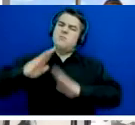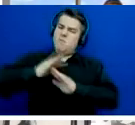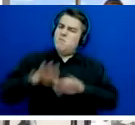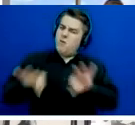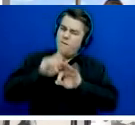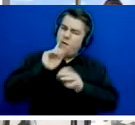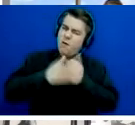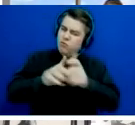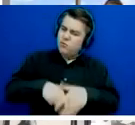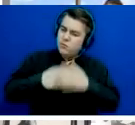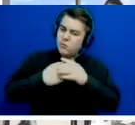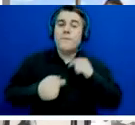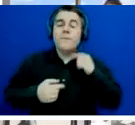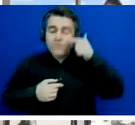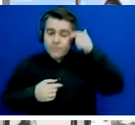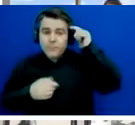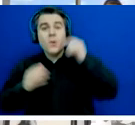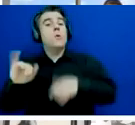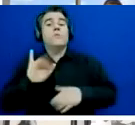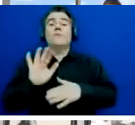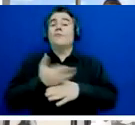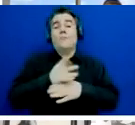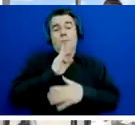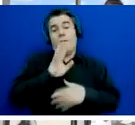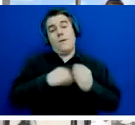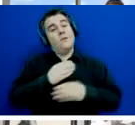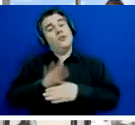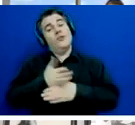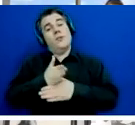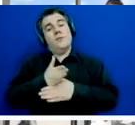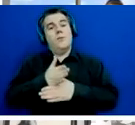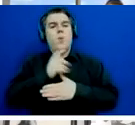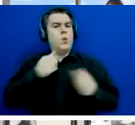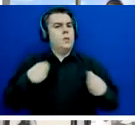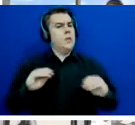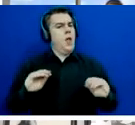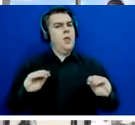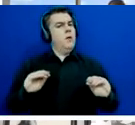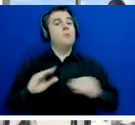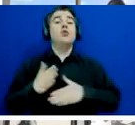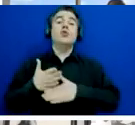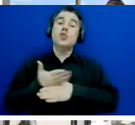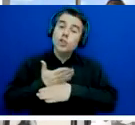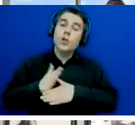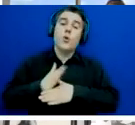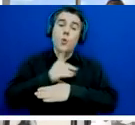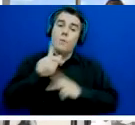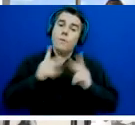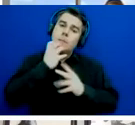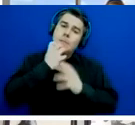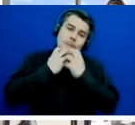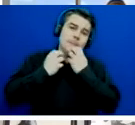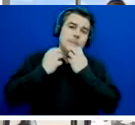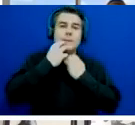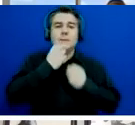out. And also sharing. We always talk about sharing. That we don't sell anything. It's sharing with the people you care about, the people you love.